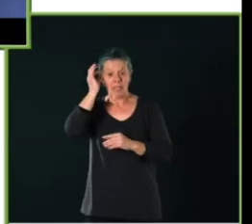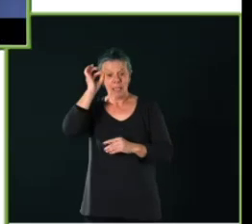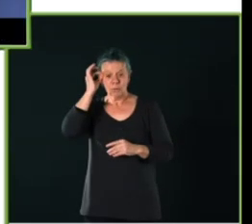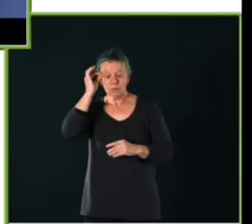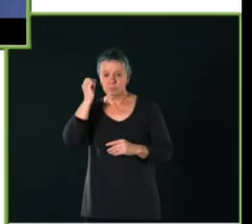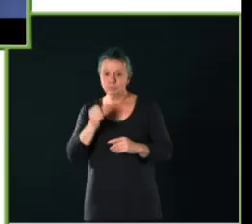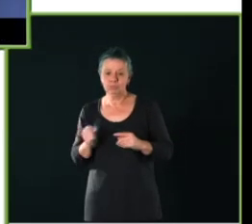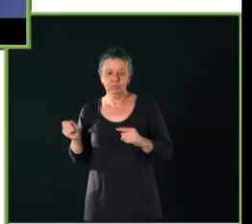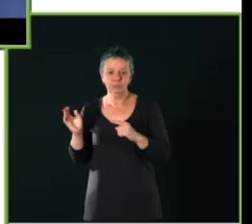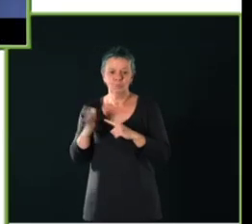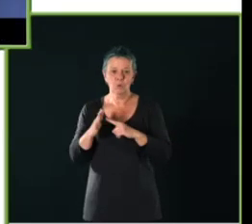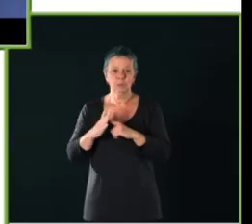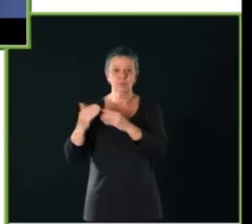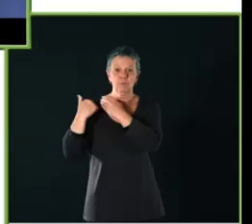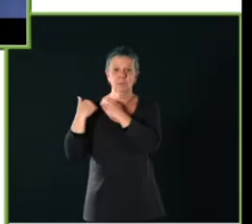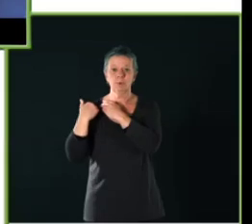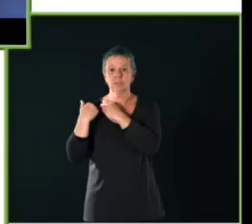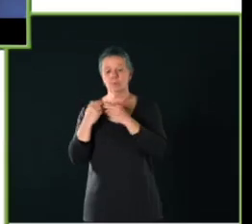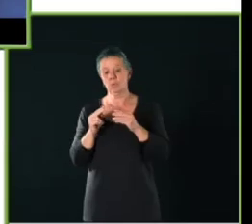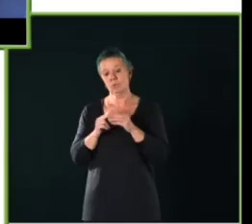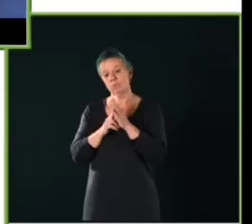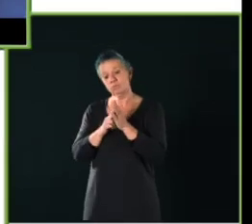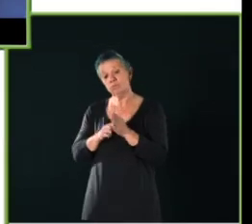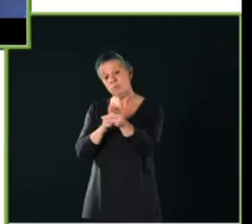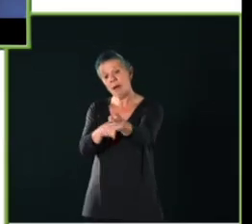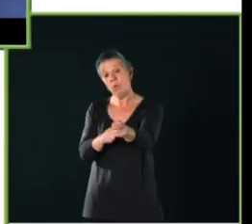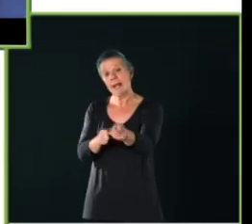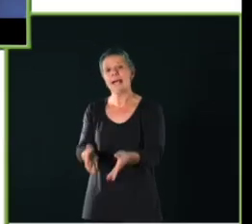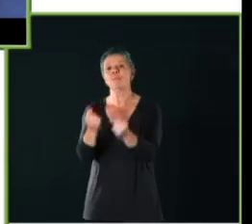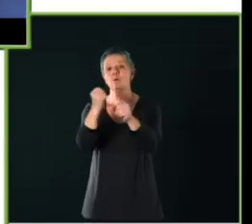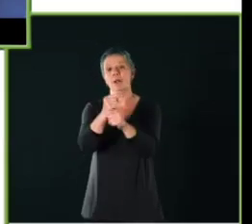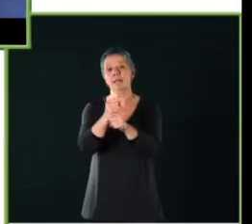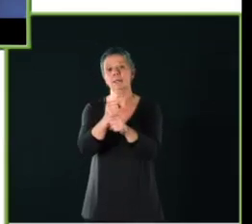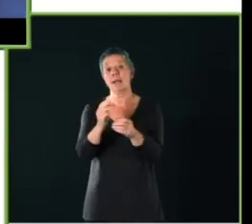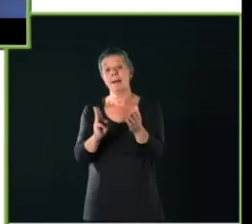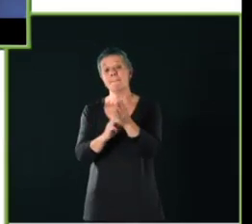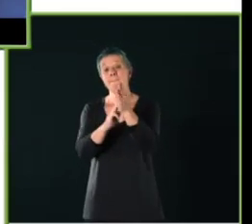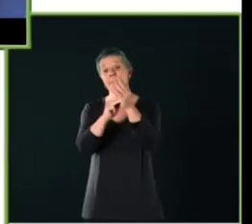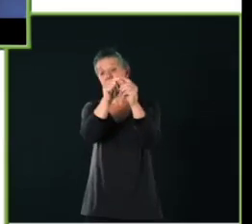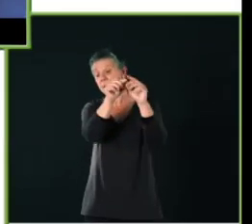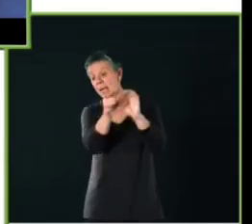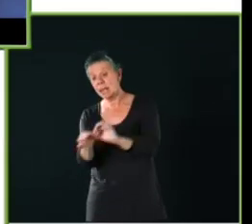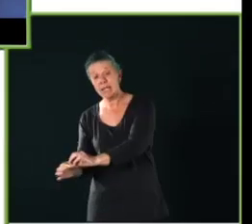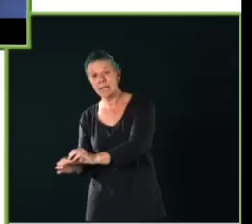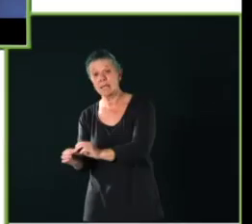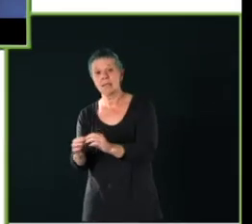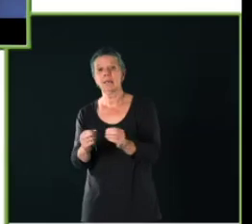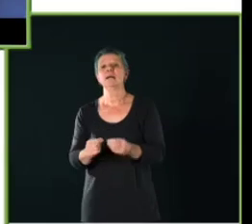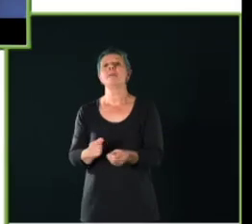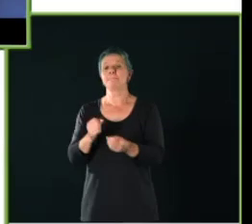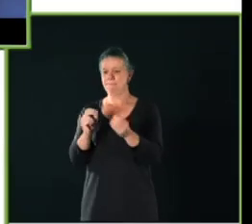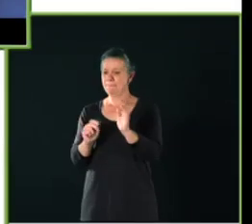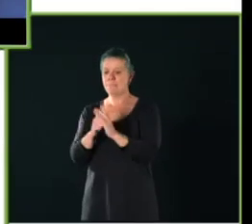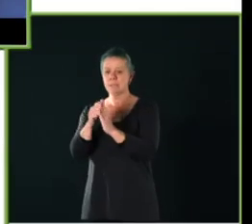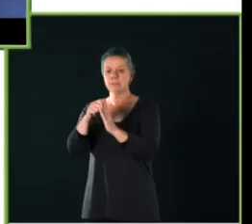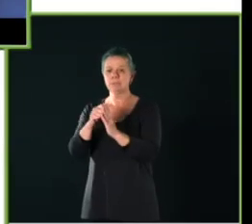the Auckland rail line is upgraded and the Marsden link is built. The planning is in place, demand is